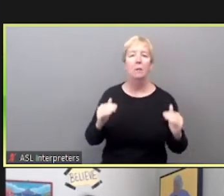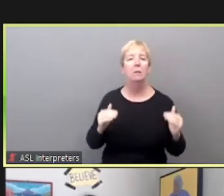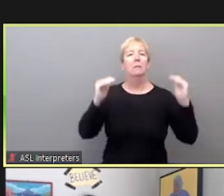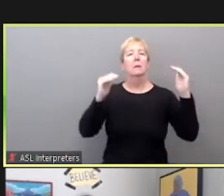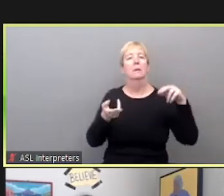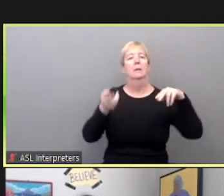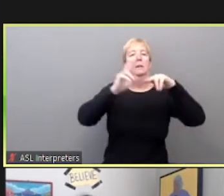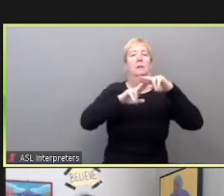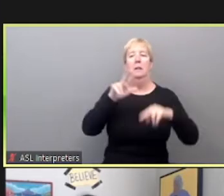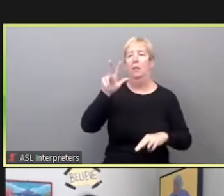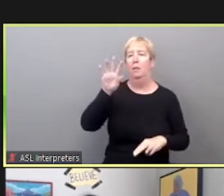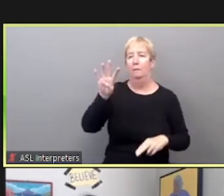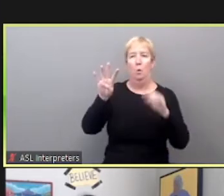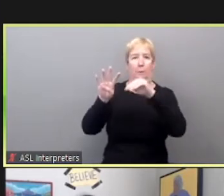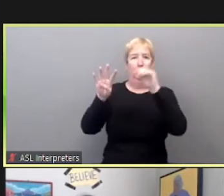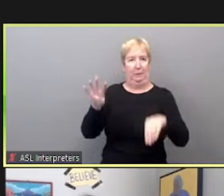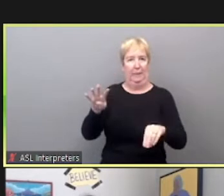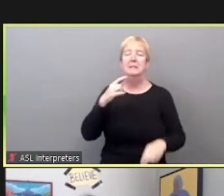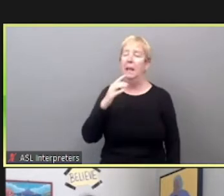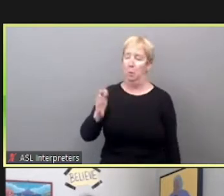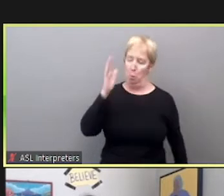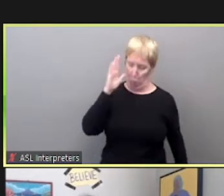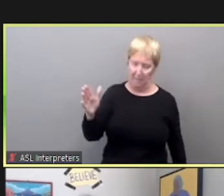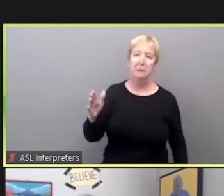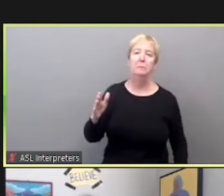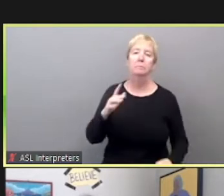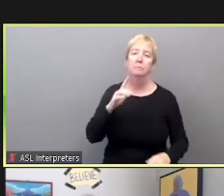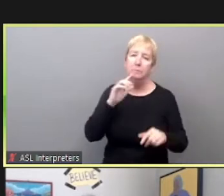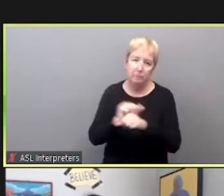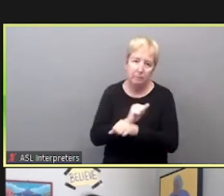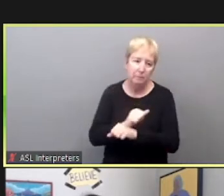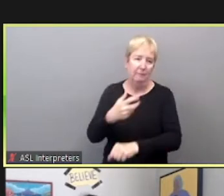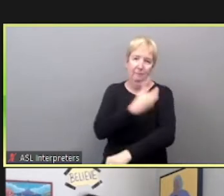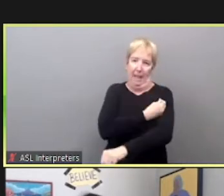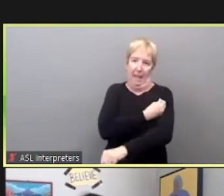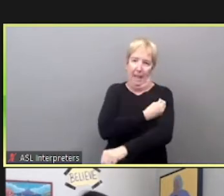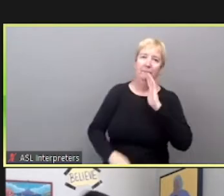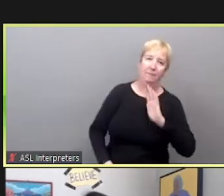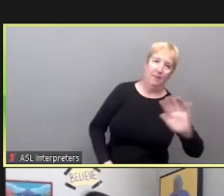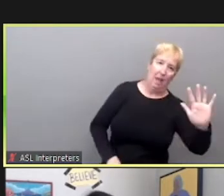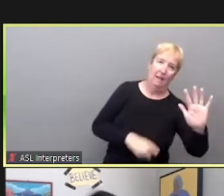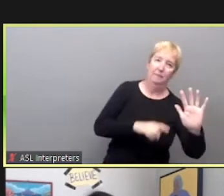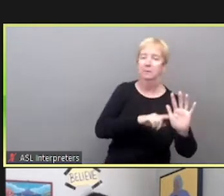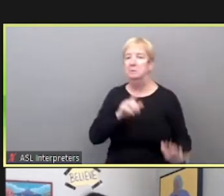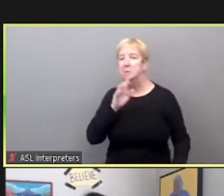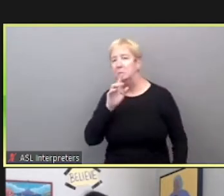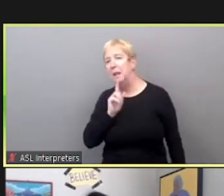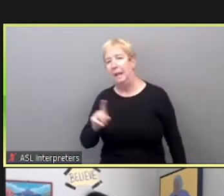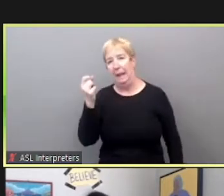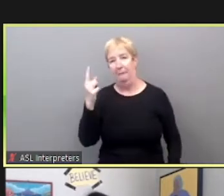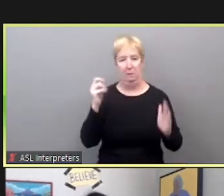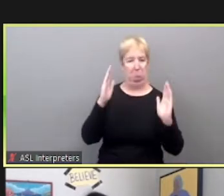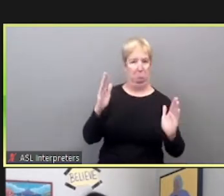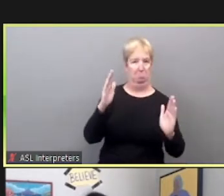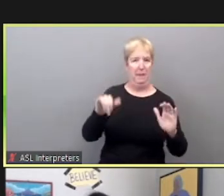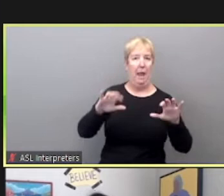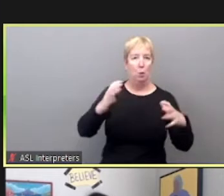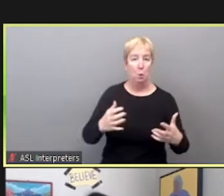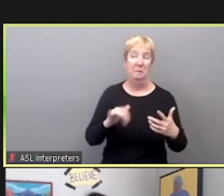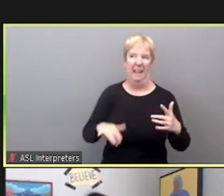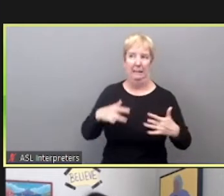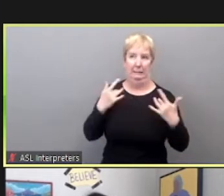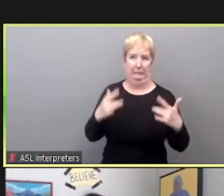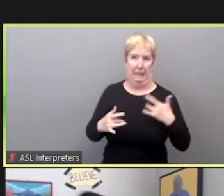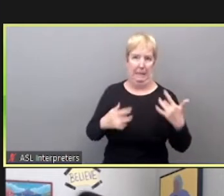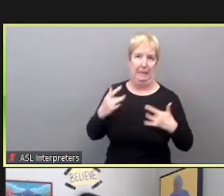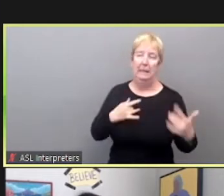of parents who are willing to get their 5 to 11-year-olds vaccinated. So that's really exciting. I think we're going to see more increase